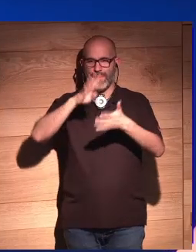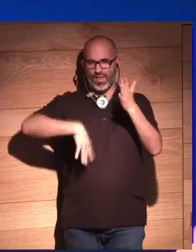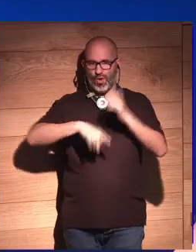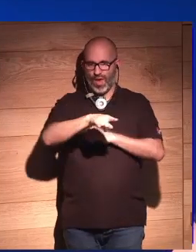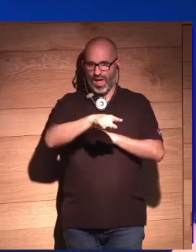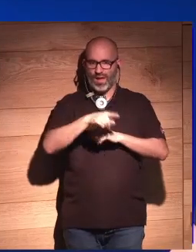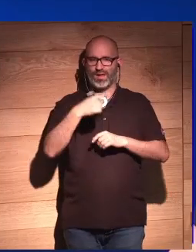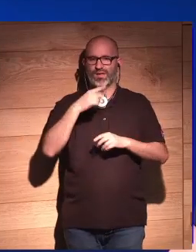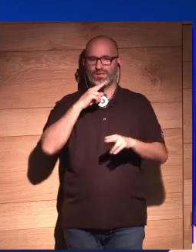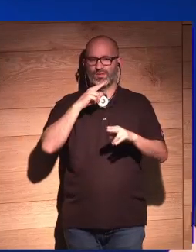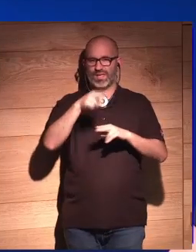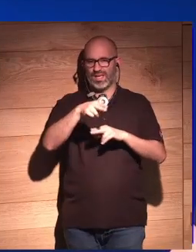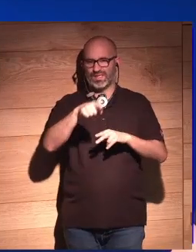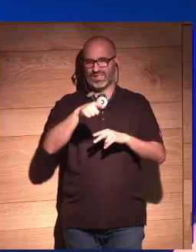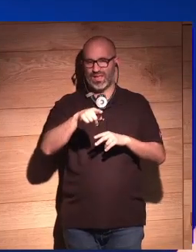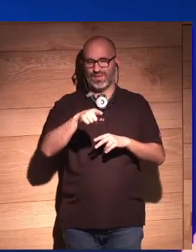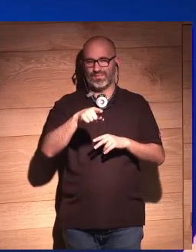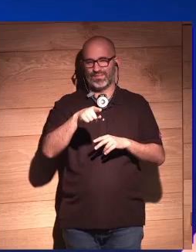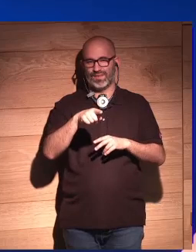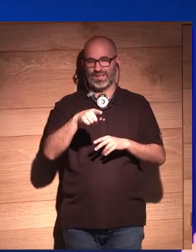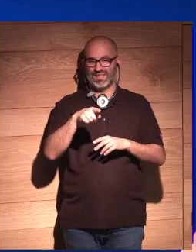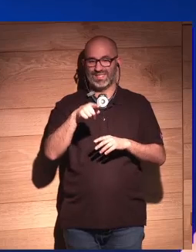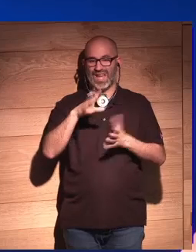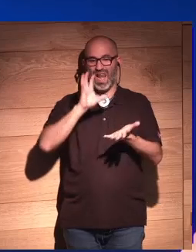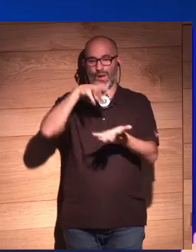it, but they are they're